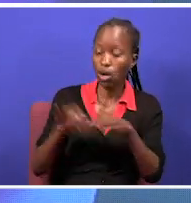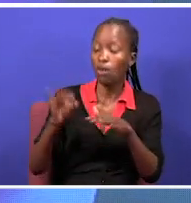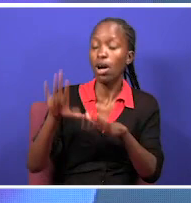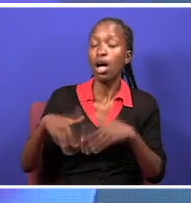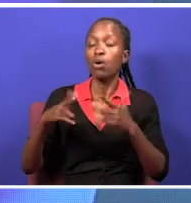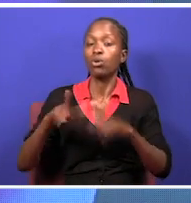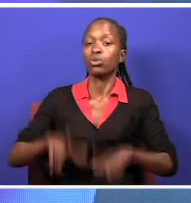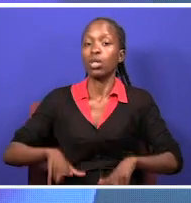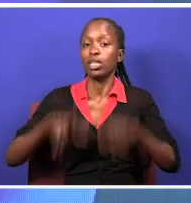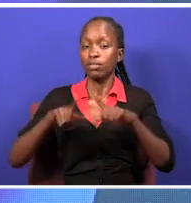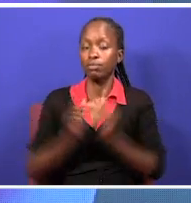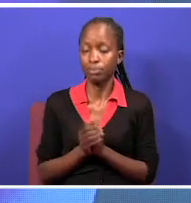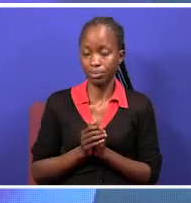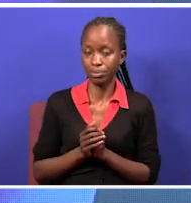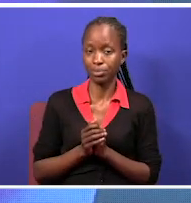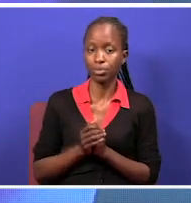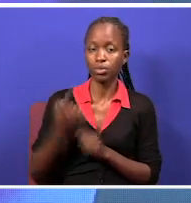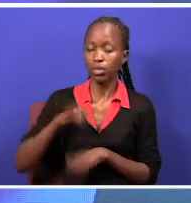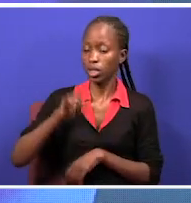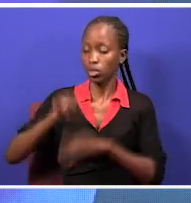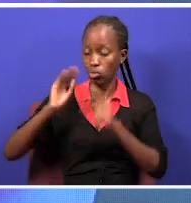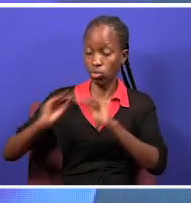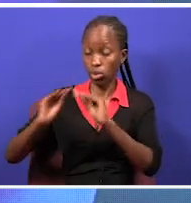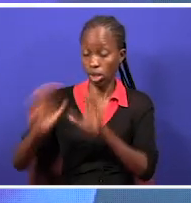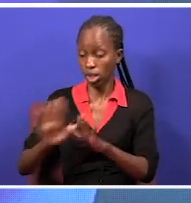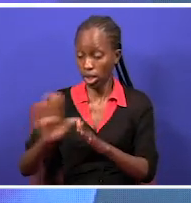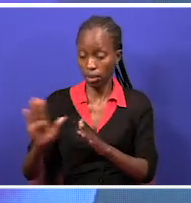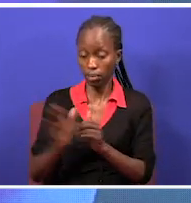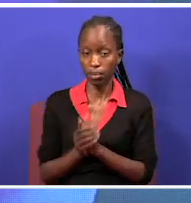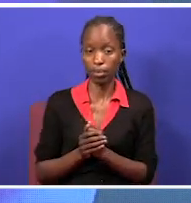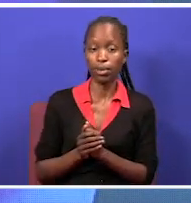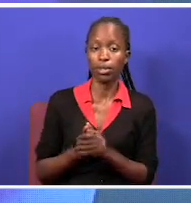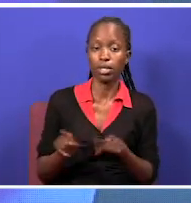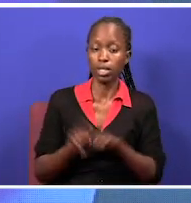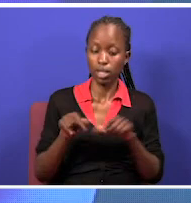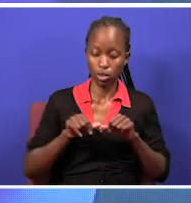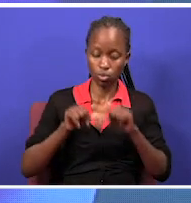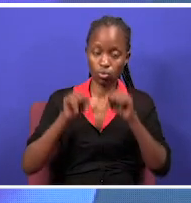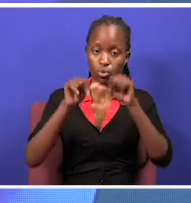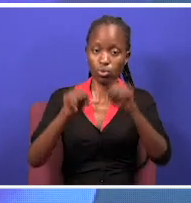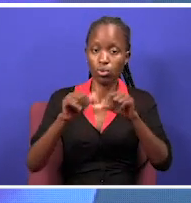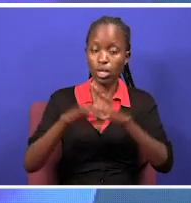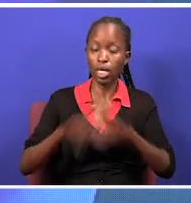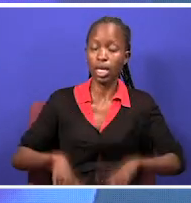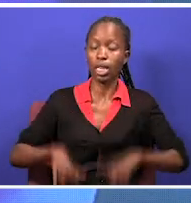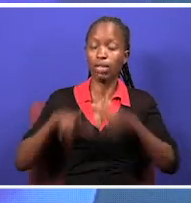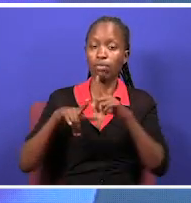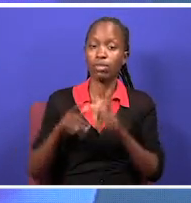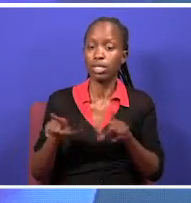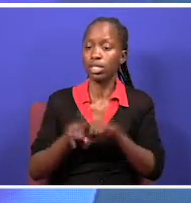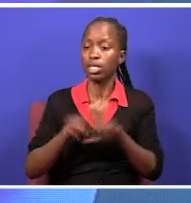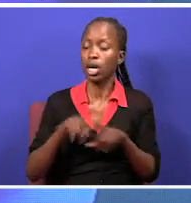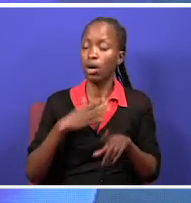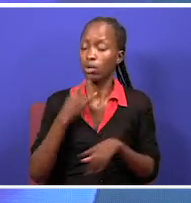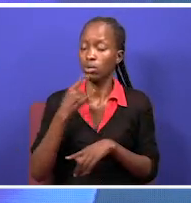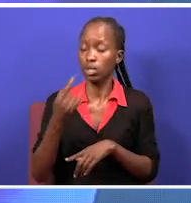live. We teach them and we model them as we go along in life. I suggest that the